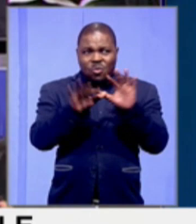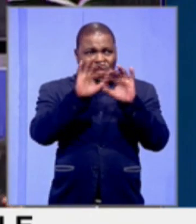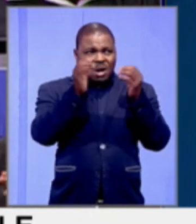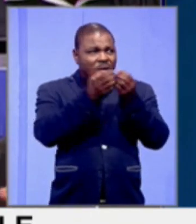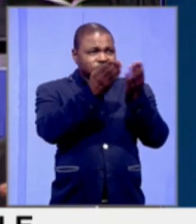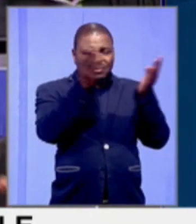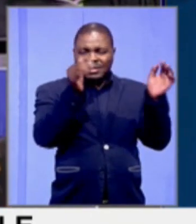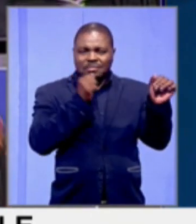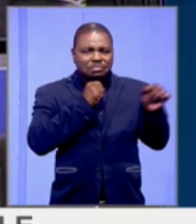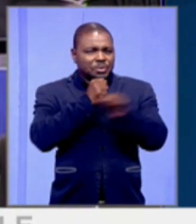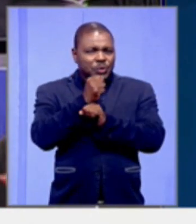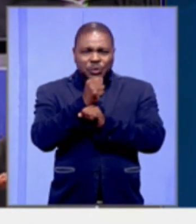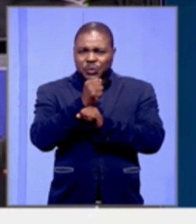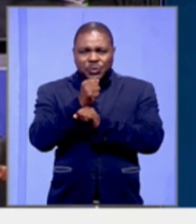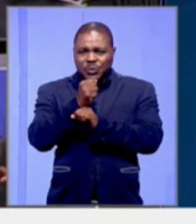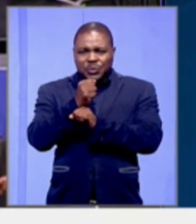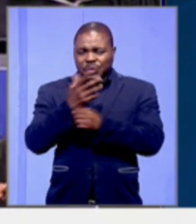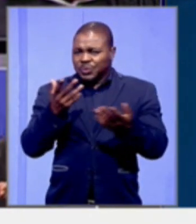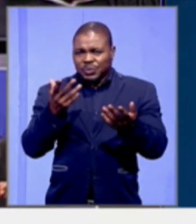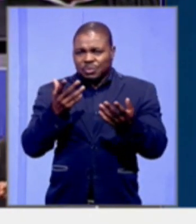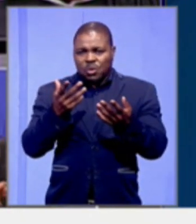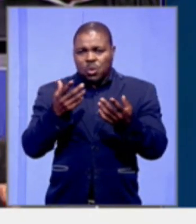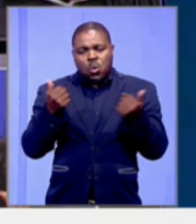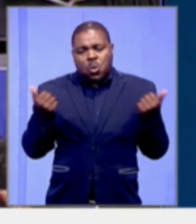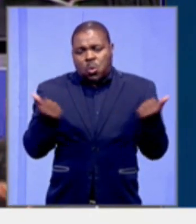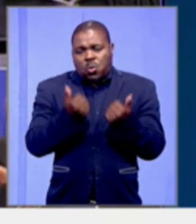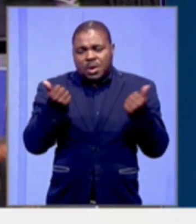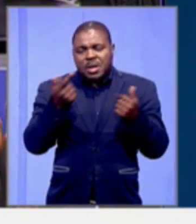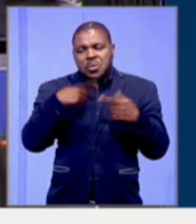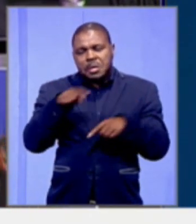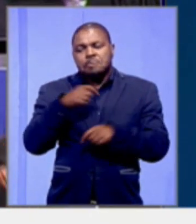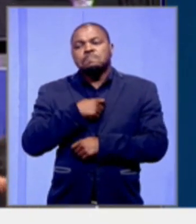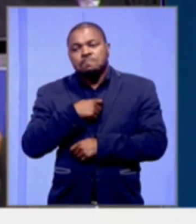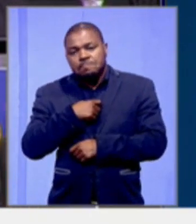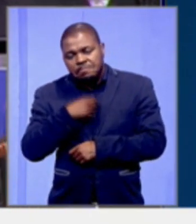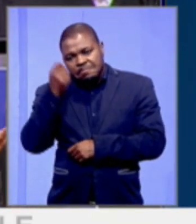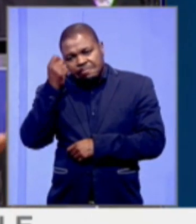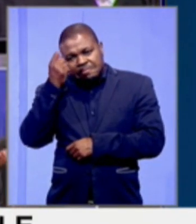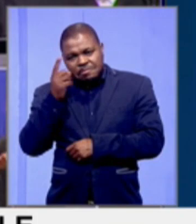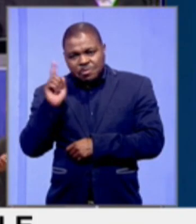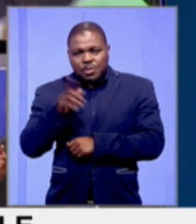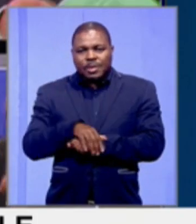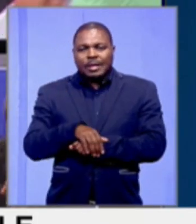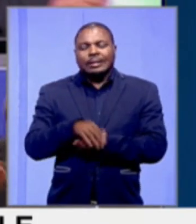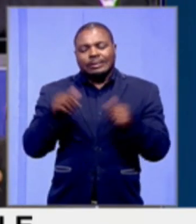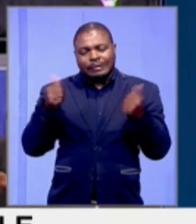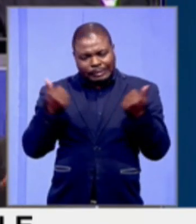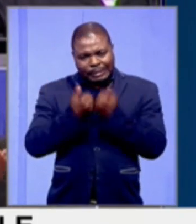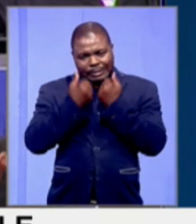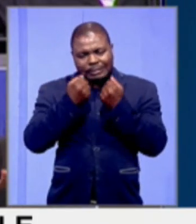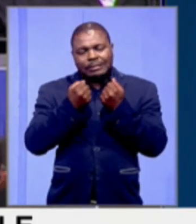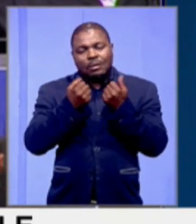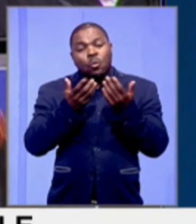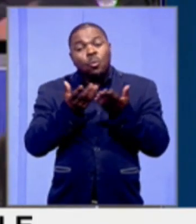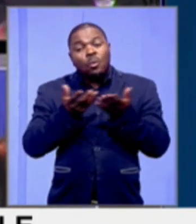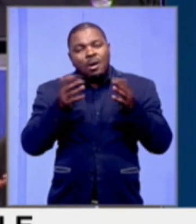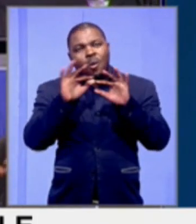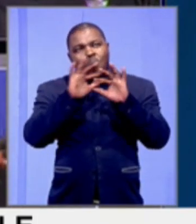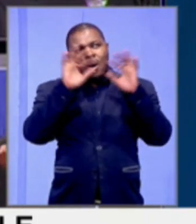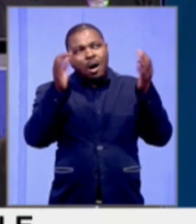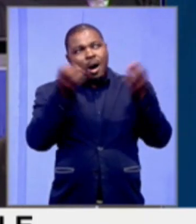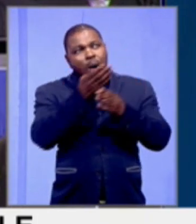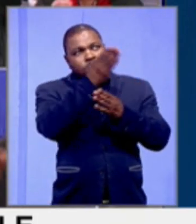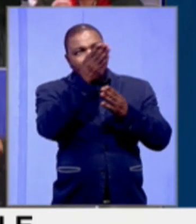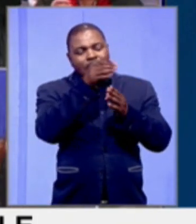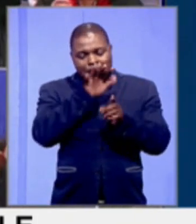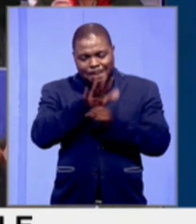world. We have already acknowledged that there are challenges globally that impact on